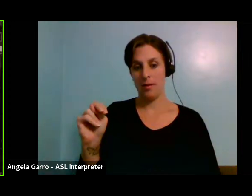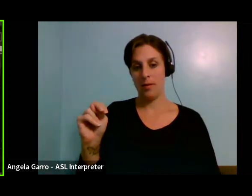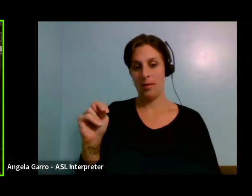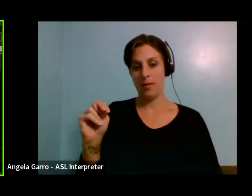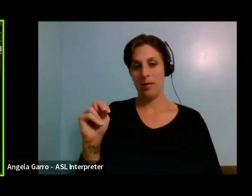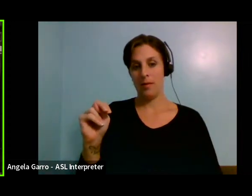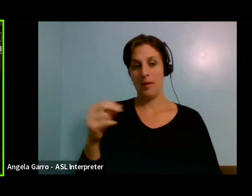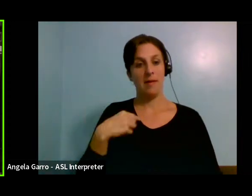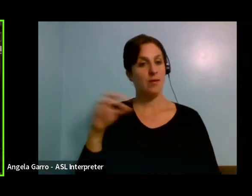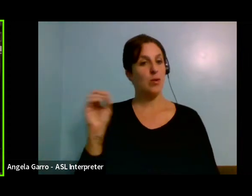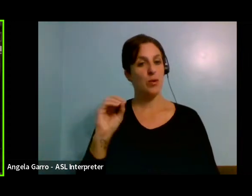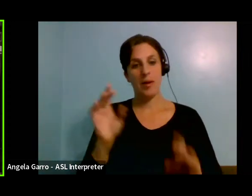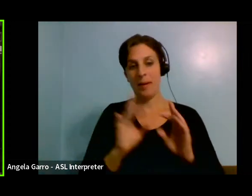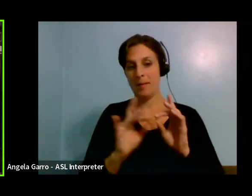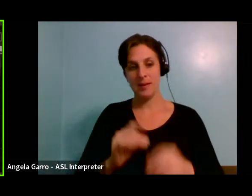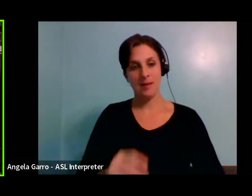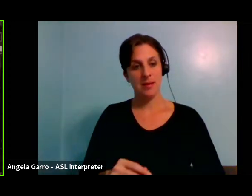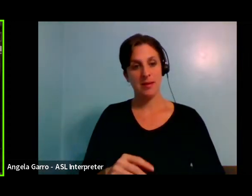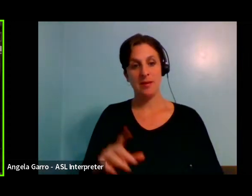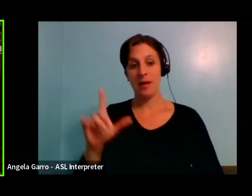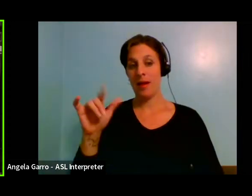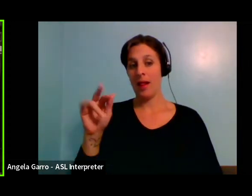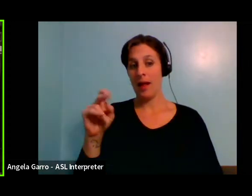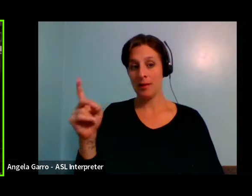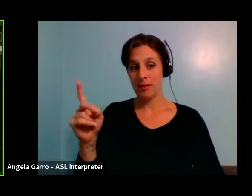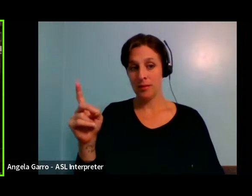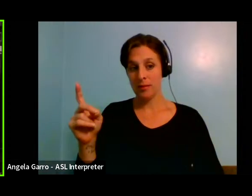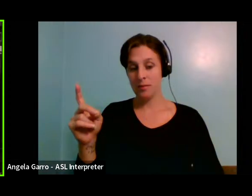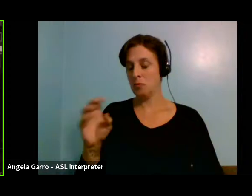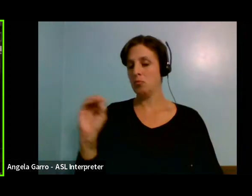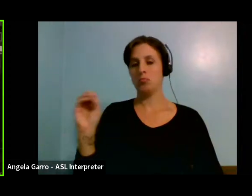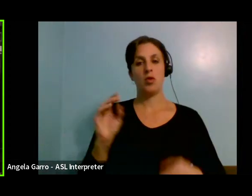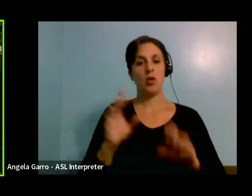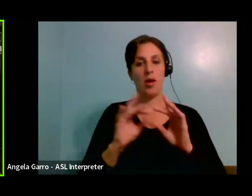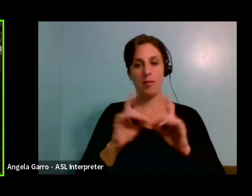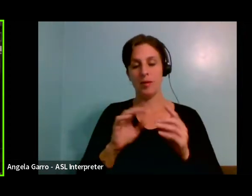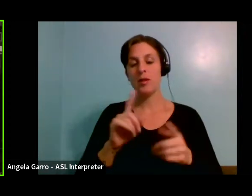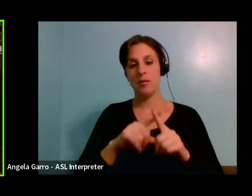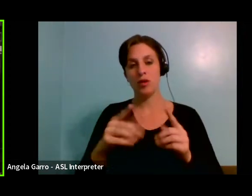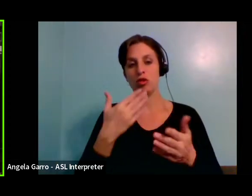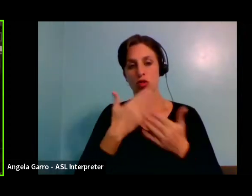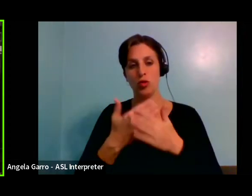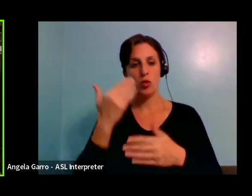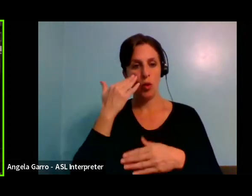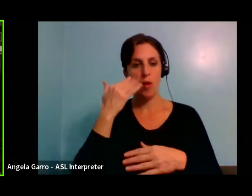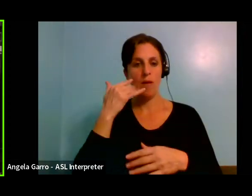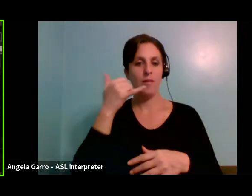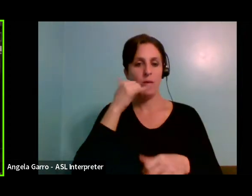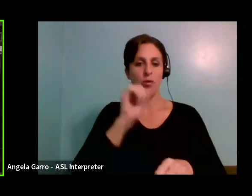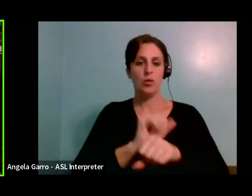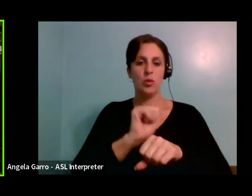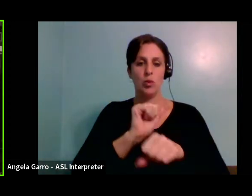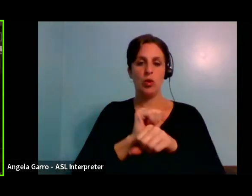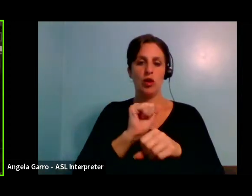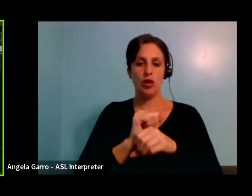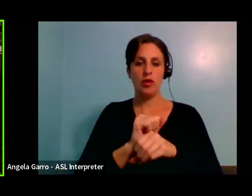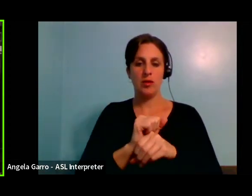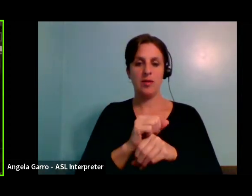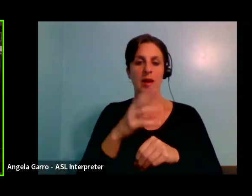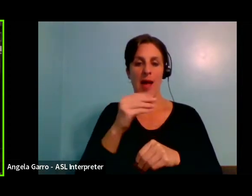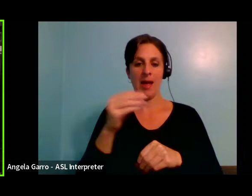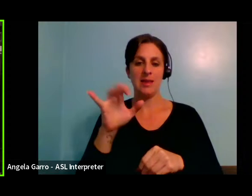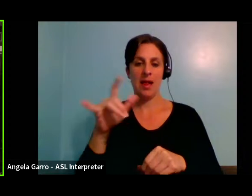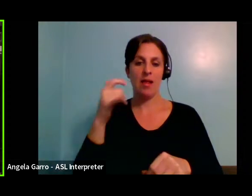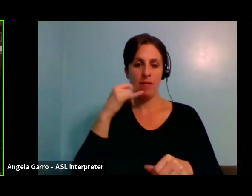I don't have any comments. Trustee Land. No comments, but it's good to know that the phones work. And the cell phones work